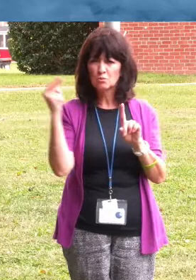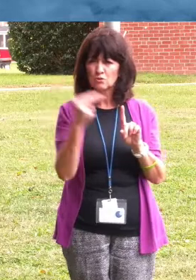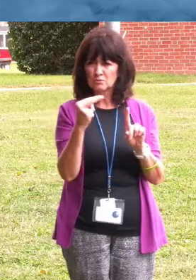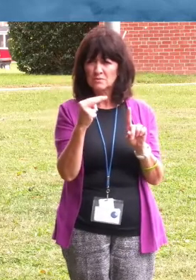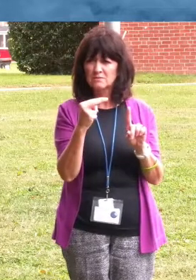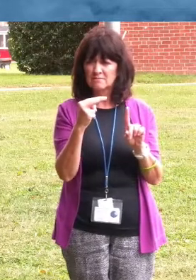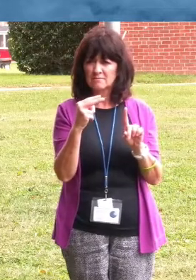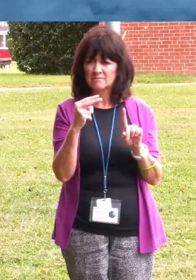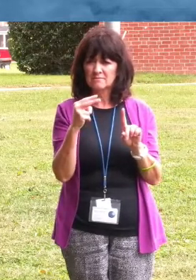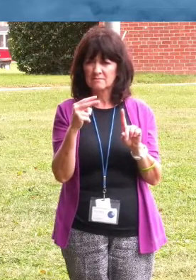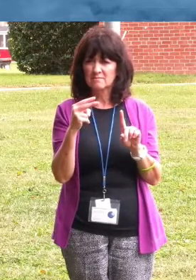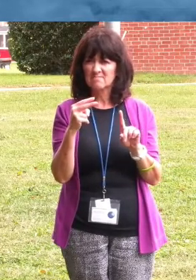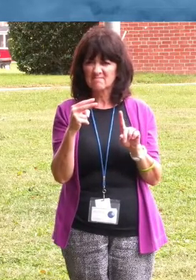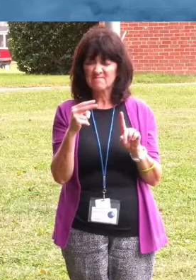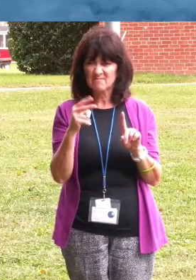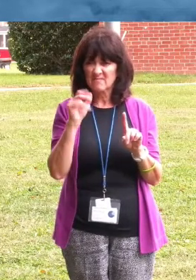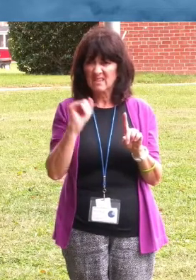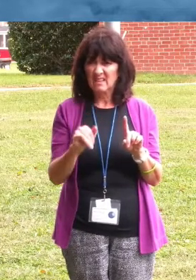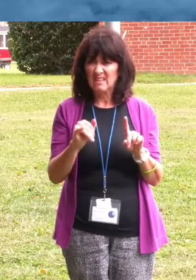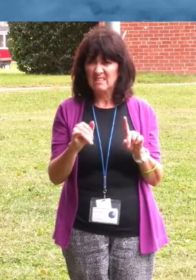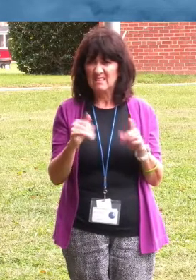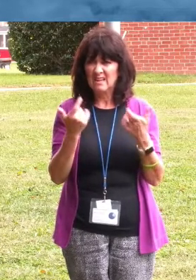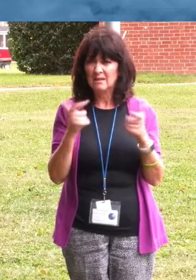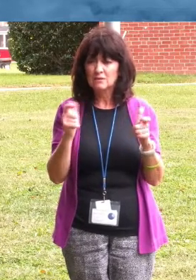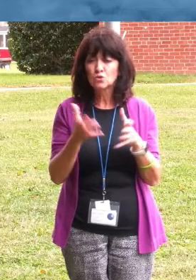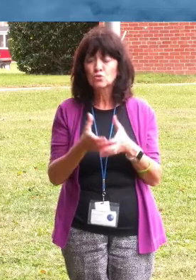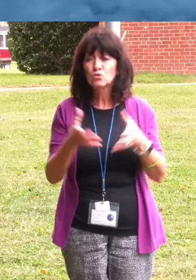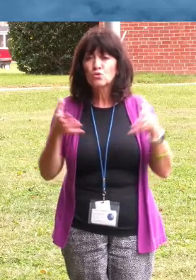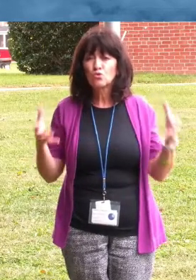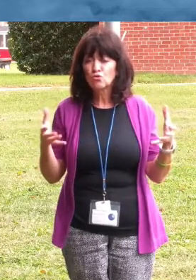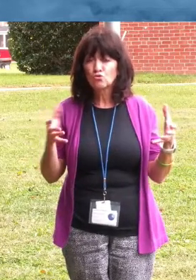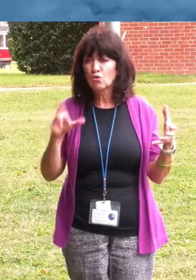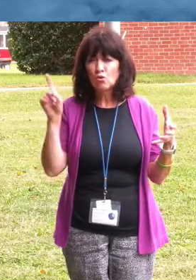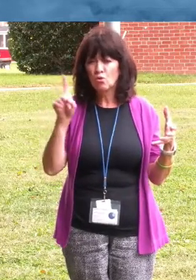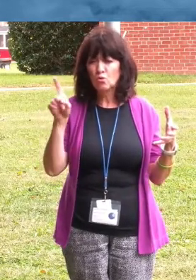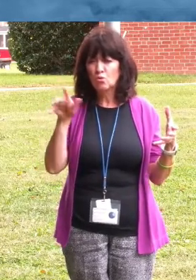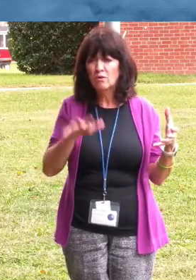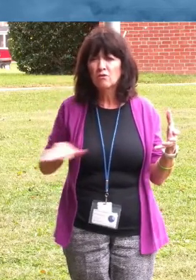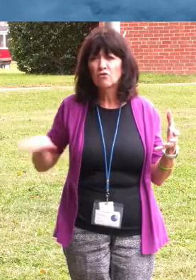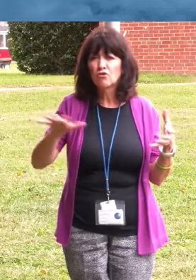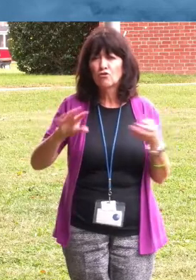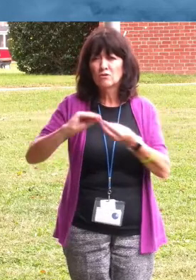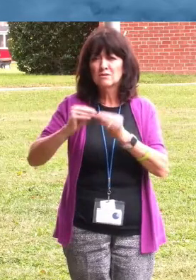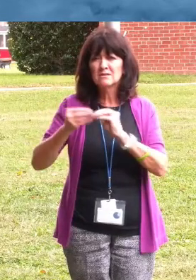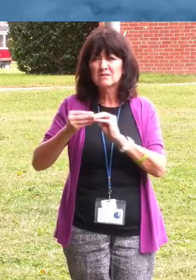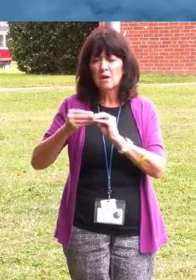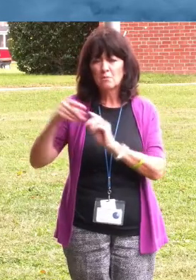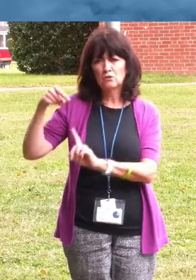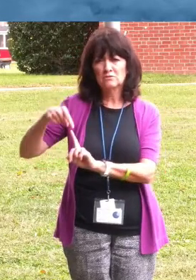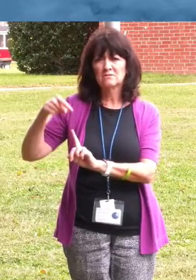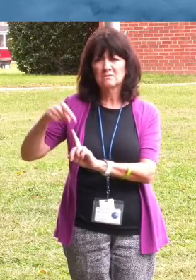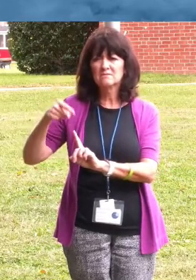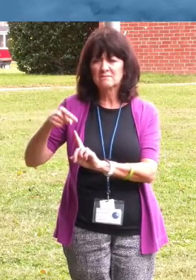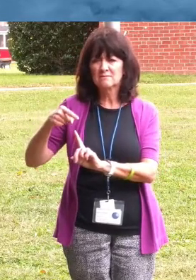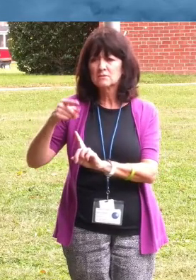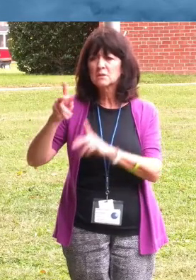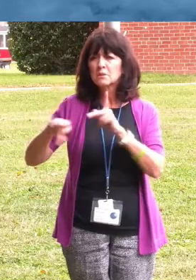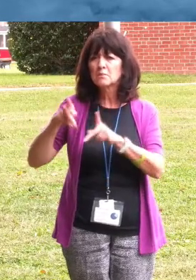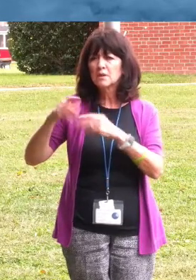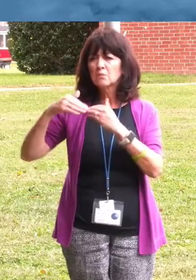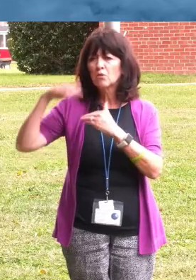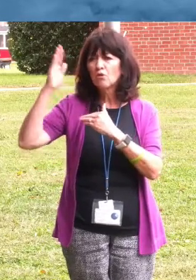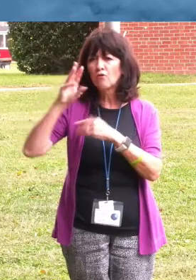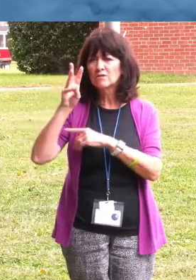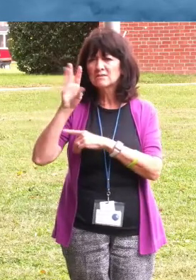third major growth was in over 65, in particular in Sussex County. And as we look at that